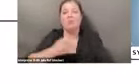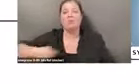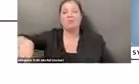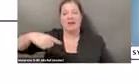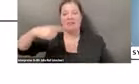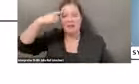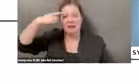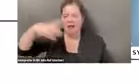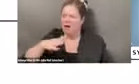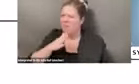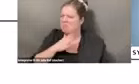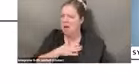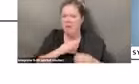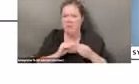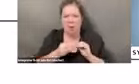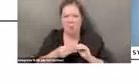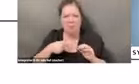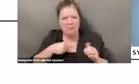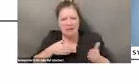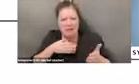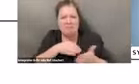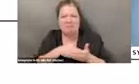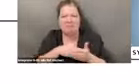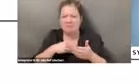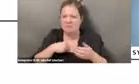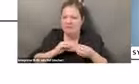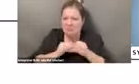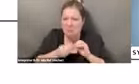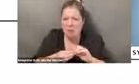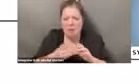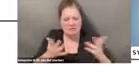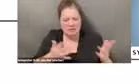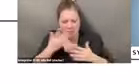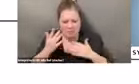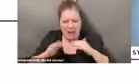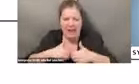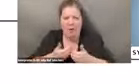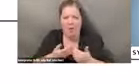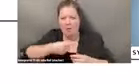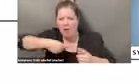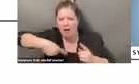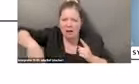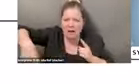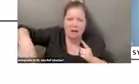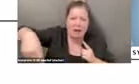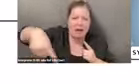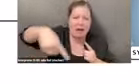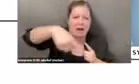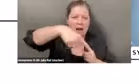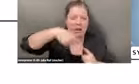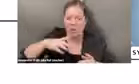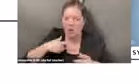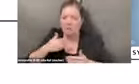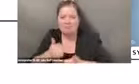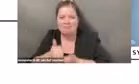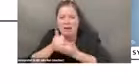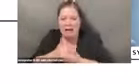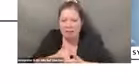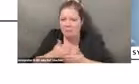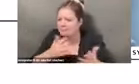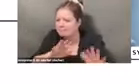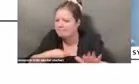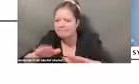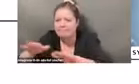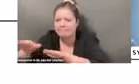problem and they are obliged to find a workaround or to help themselves, but it's not the case. So the users have the right